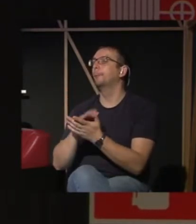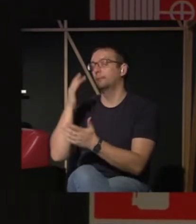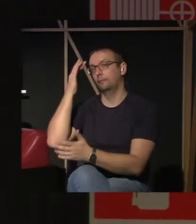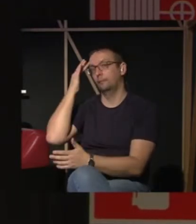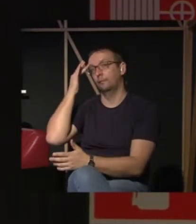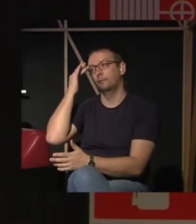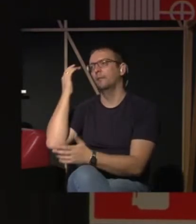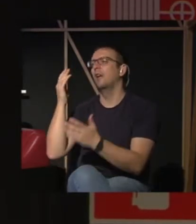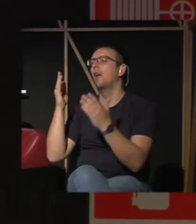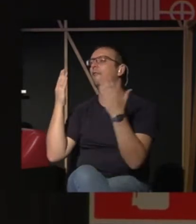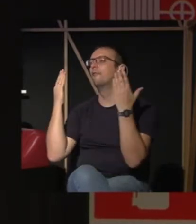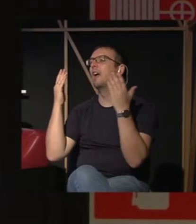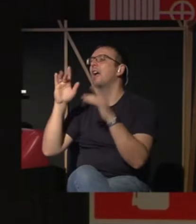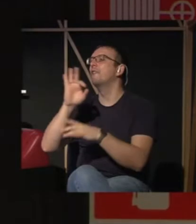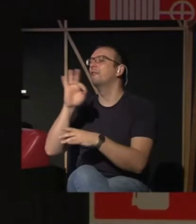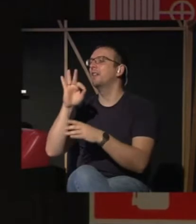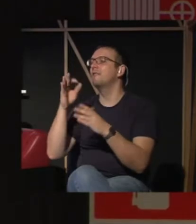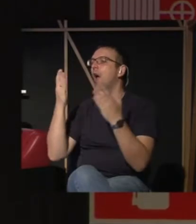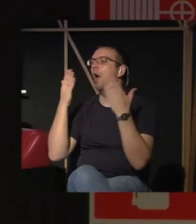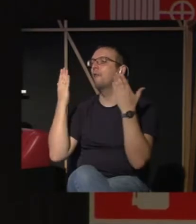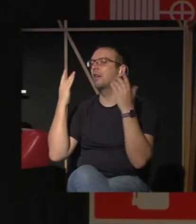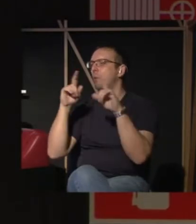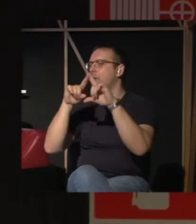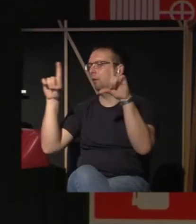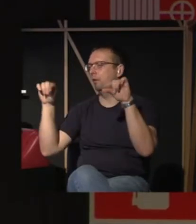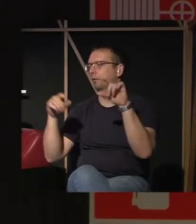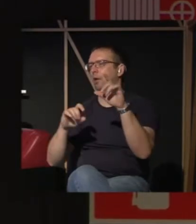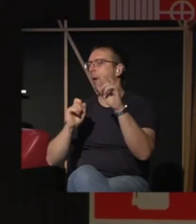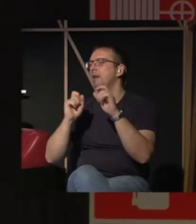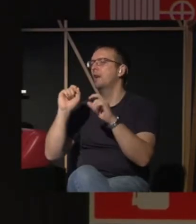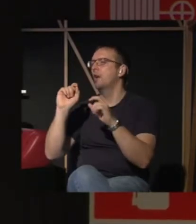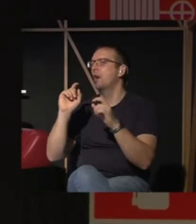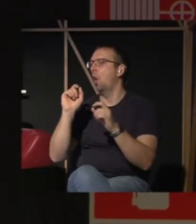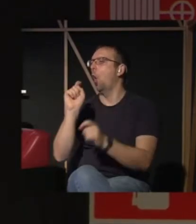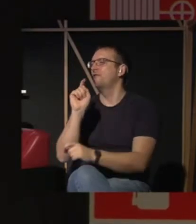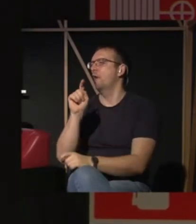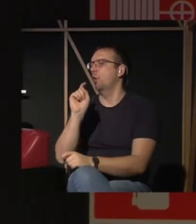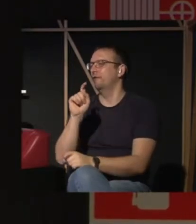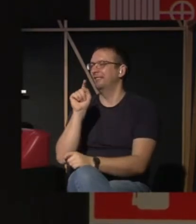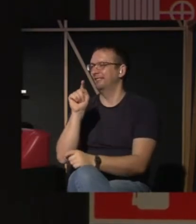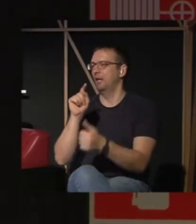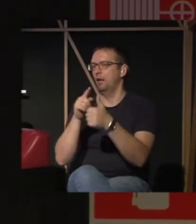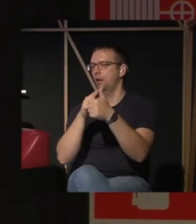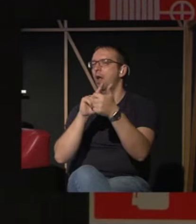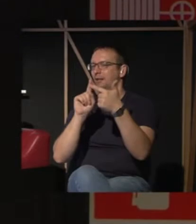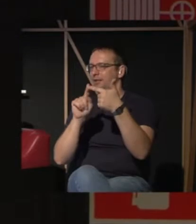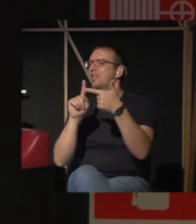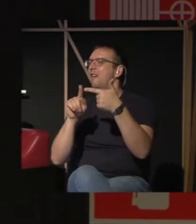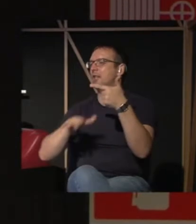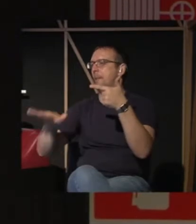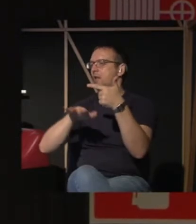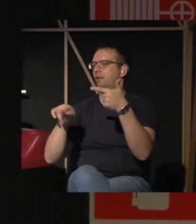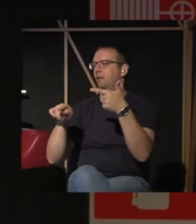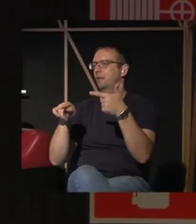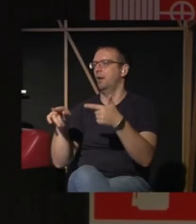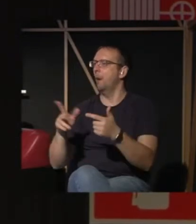people. So McDonald's, we at Sustainability and Diversity had spoken about this in the past, but McDonald's really took a forefront on this.